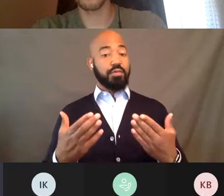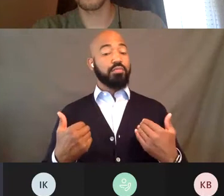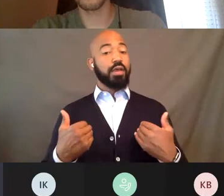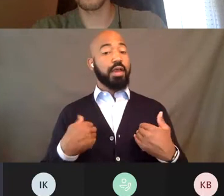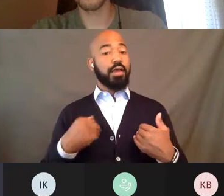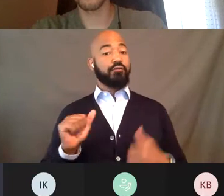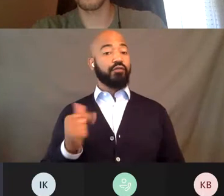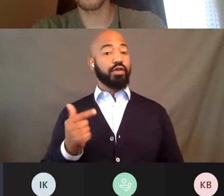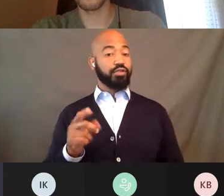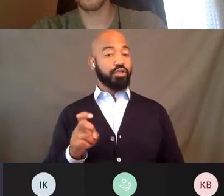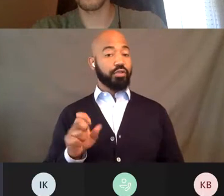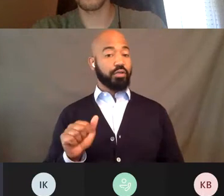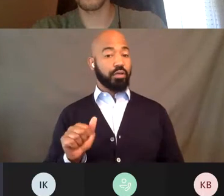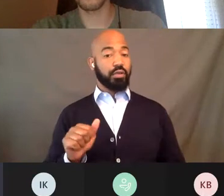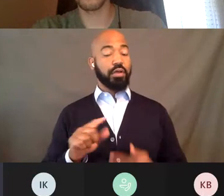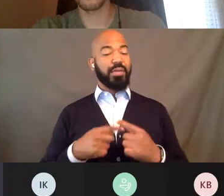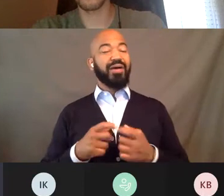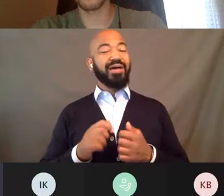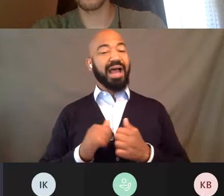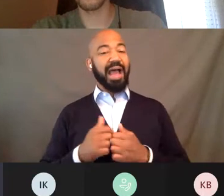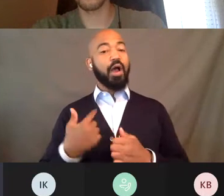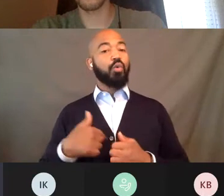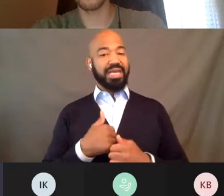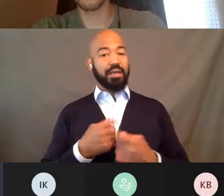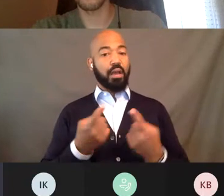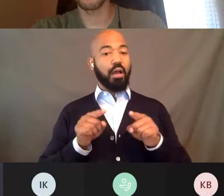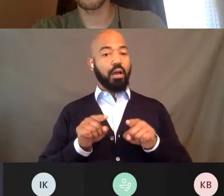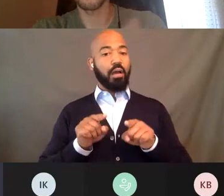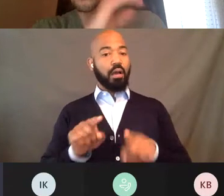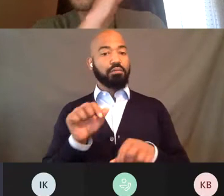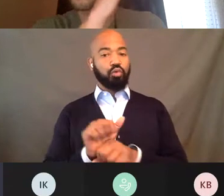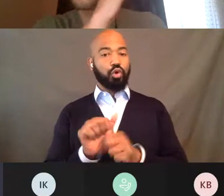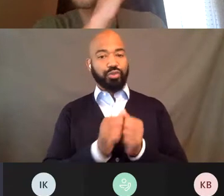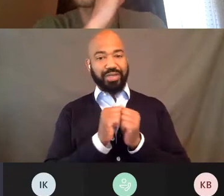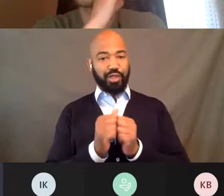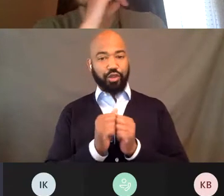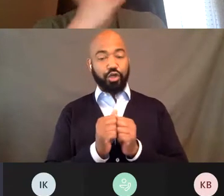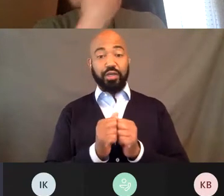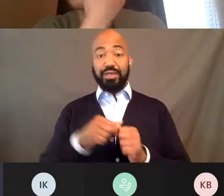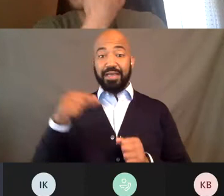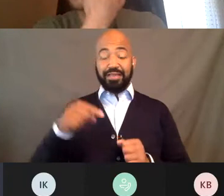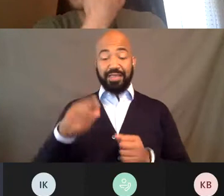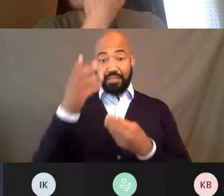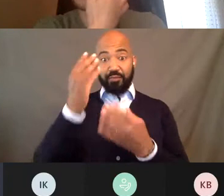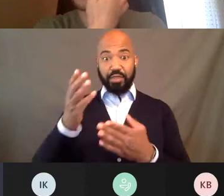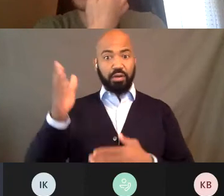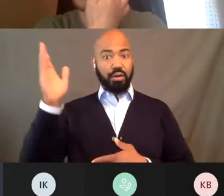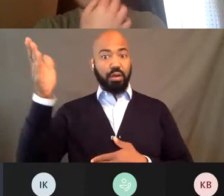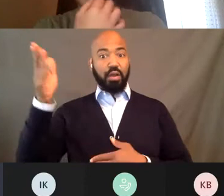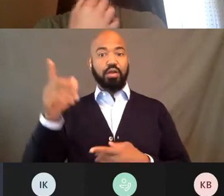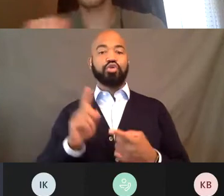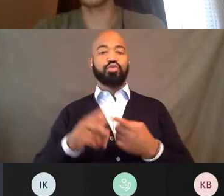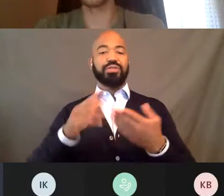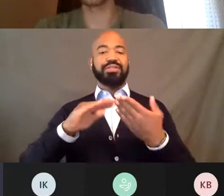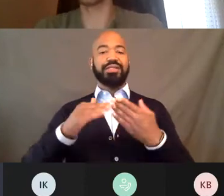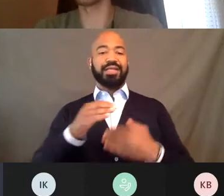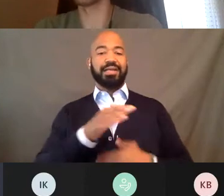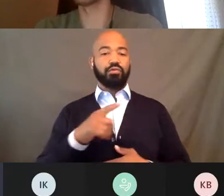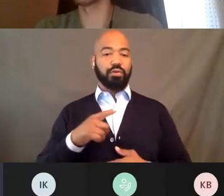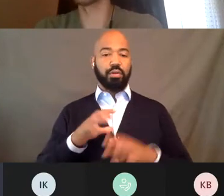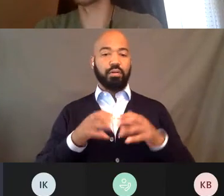exactly like how do we sort of work in parallels, and into presenting this to, the city council, along